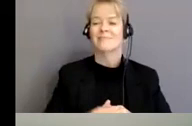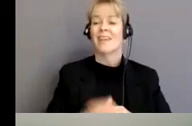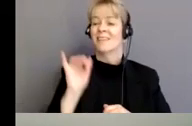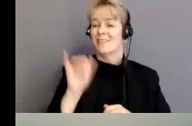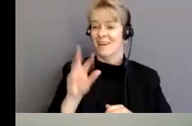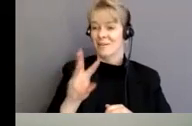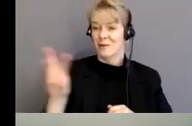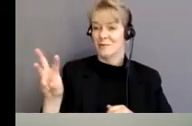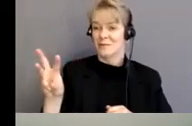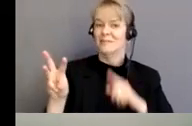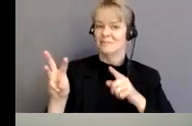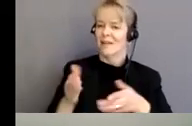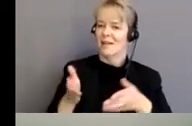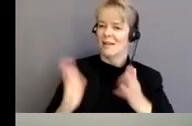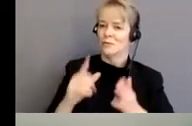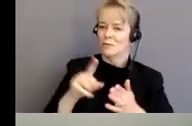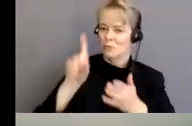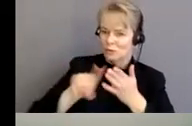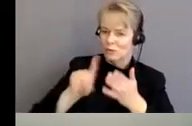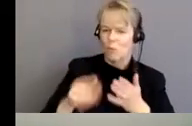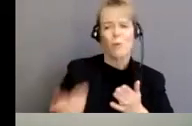checkbeforeyouinvest.ca. Or again, call us at